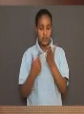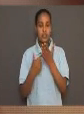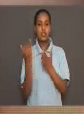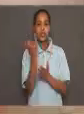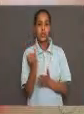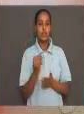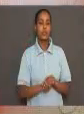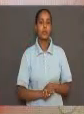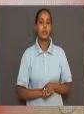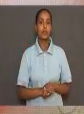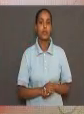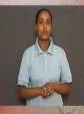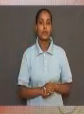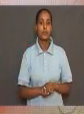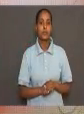image.